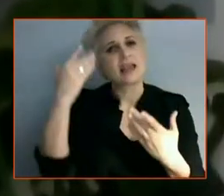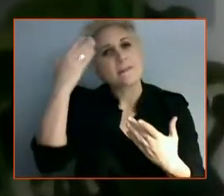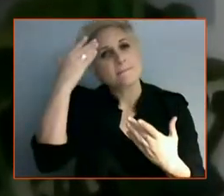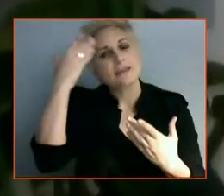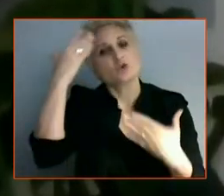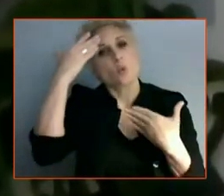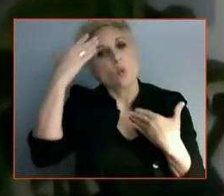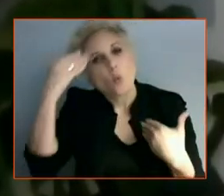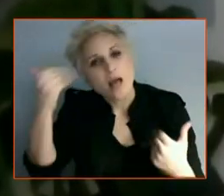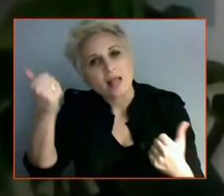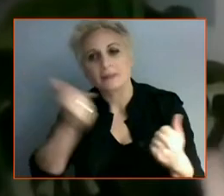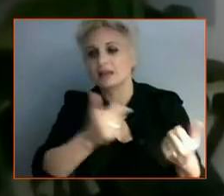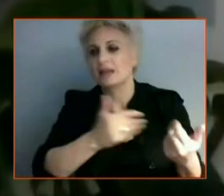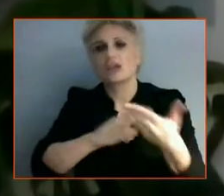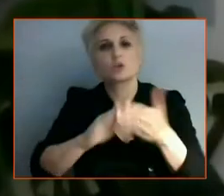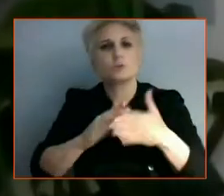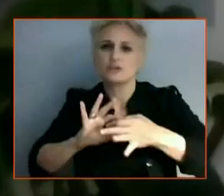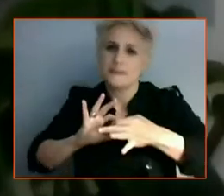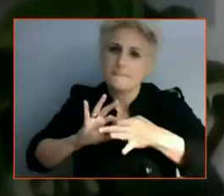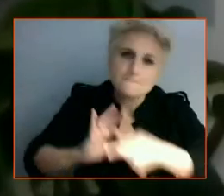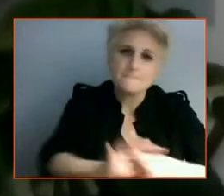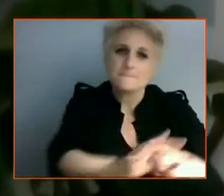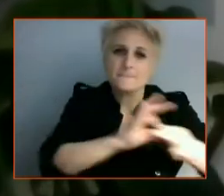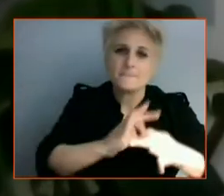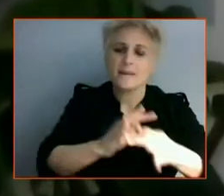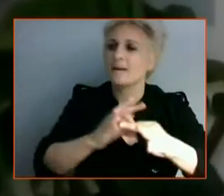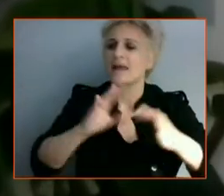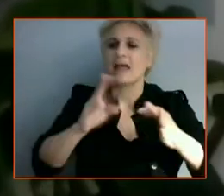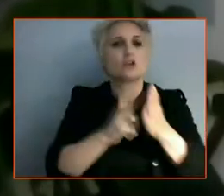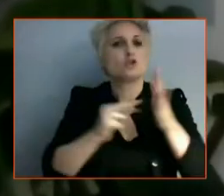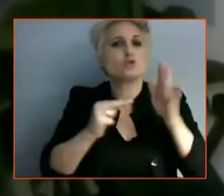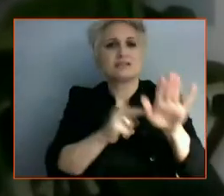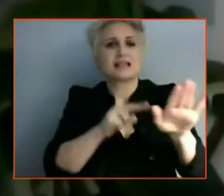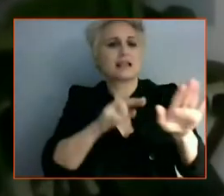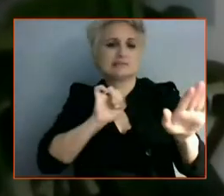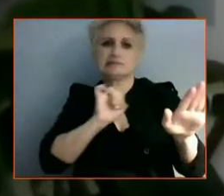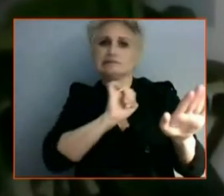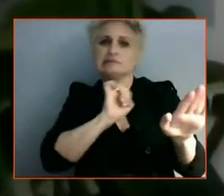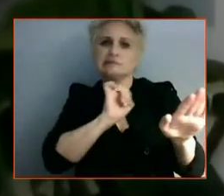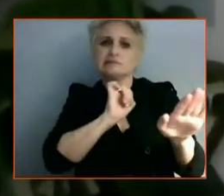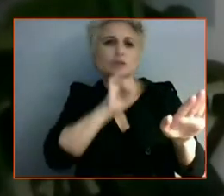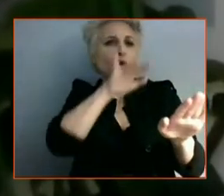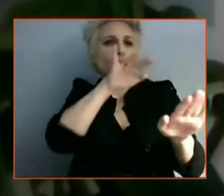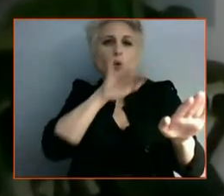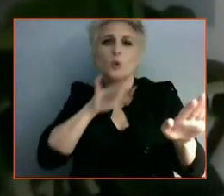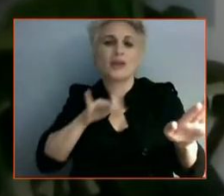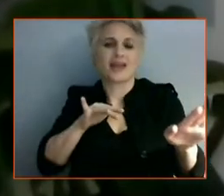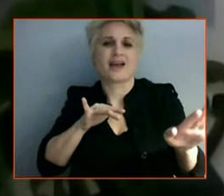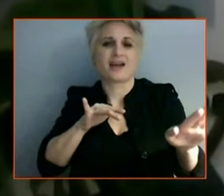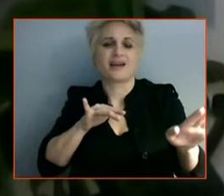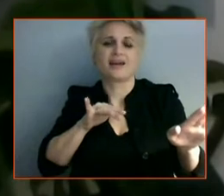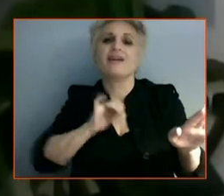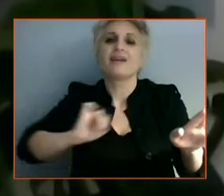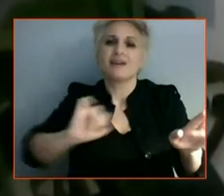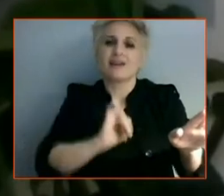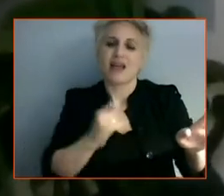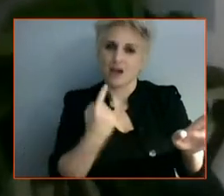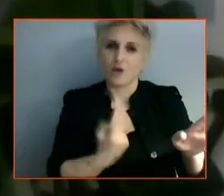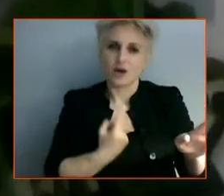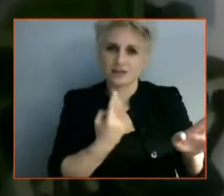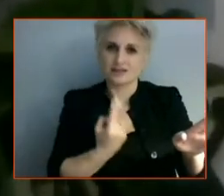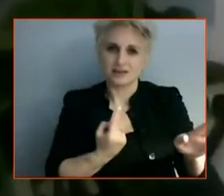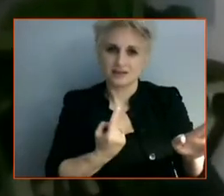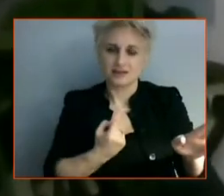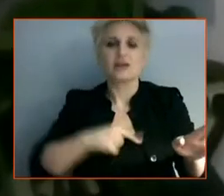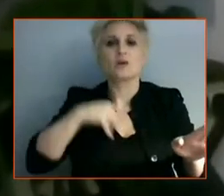and bonded together and who we are as a country in terms of our identity, then arts and culture is at the very is at the